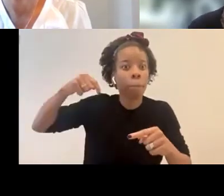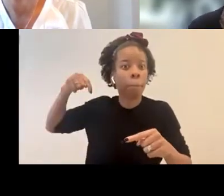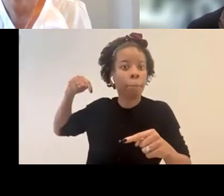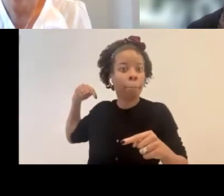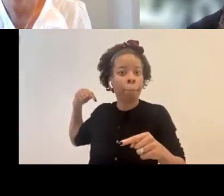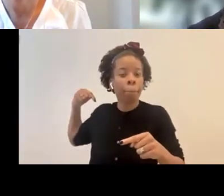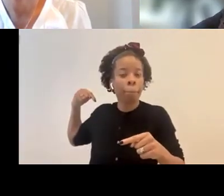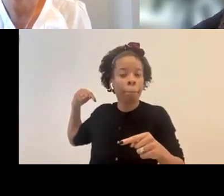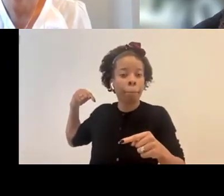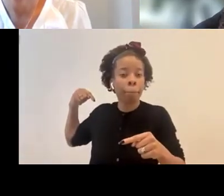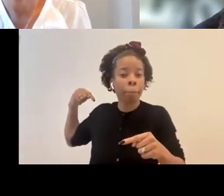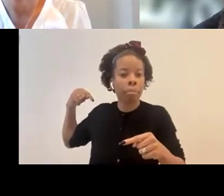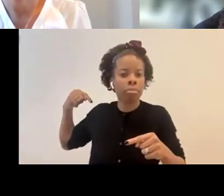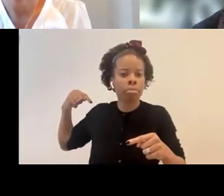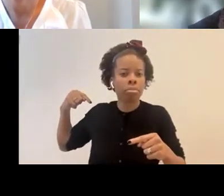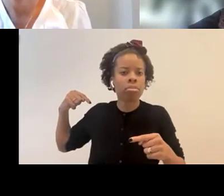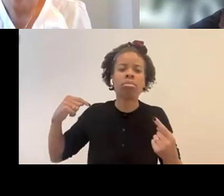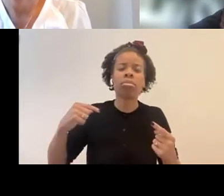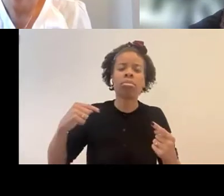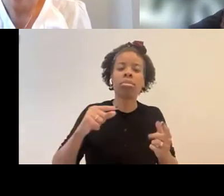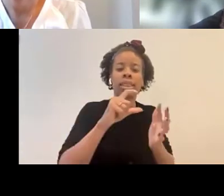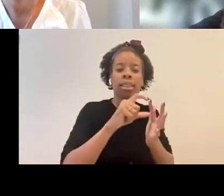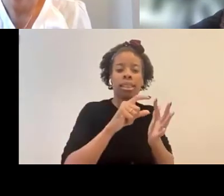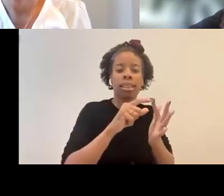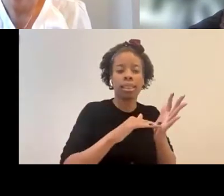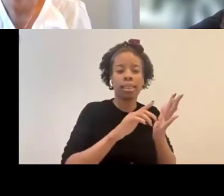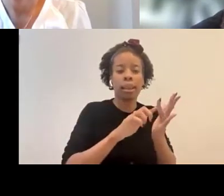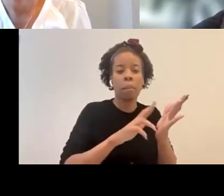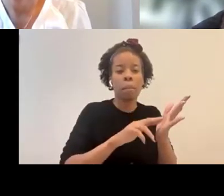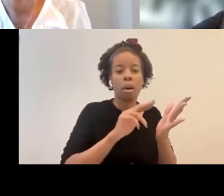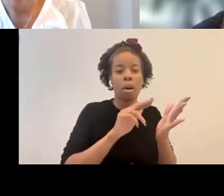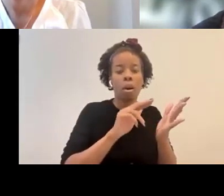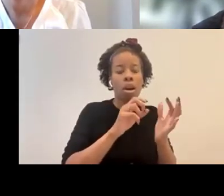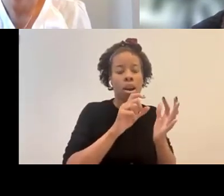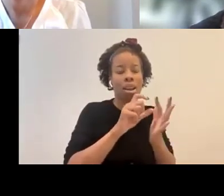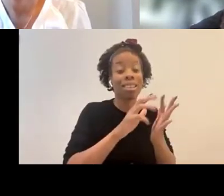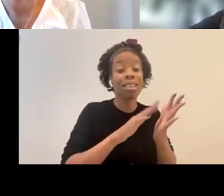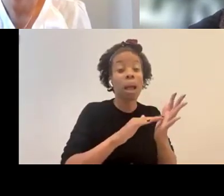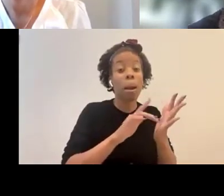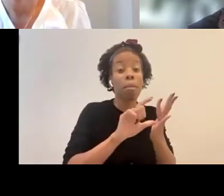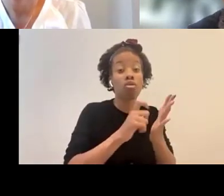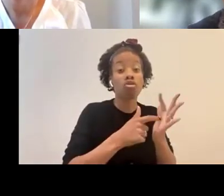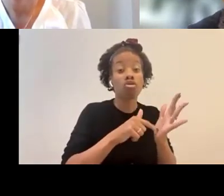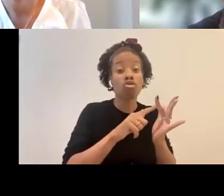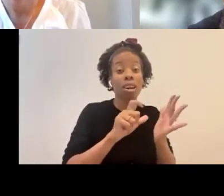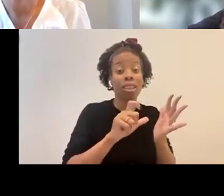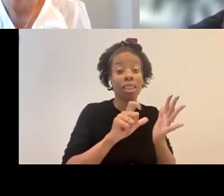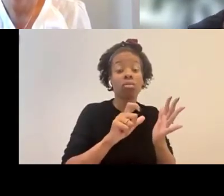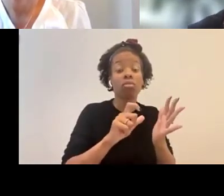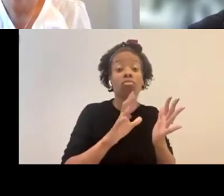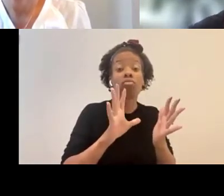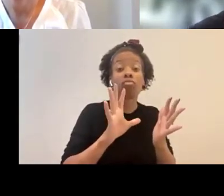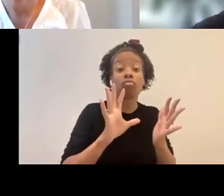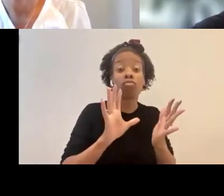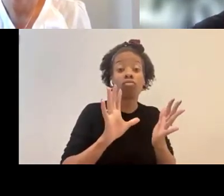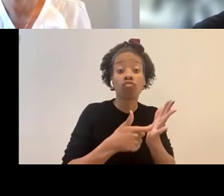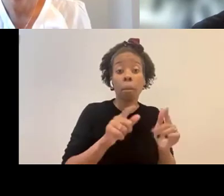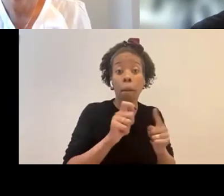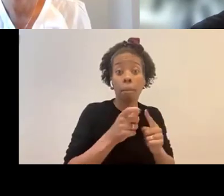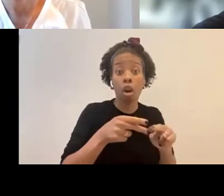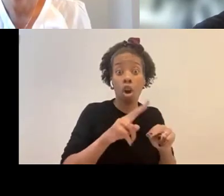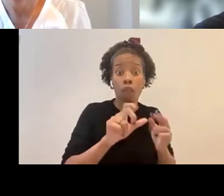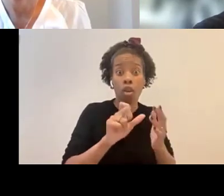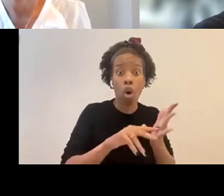How is the Democratic Republic of Congo so deeply mired in all of this? How did it come to be? That